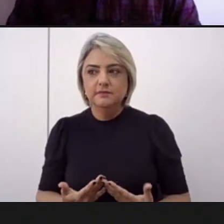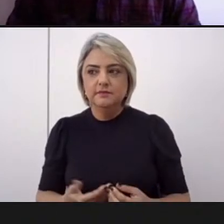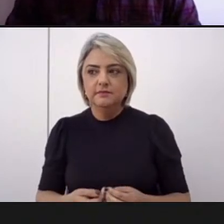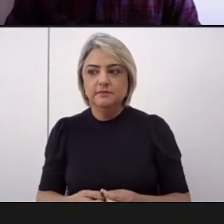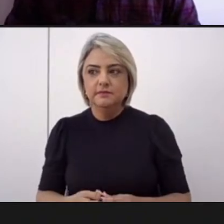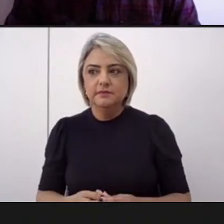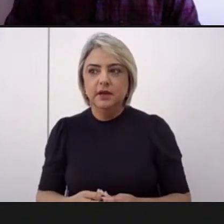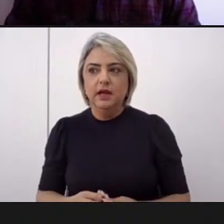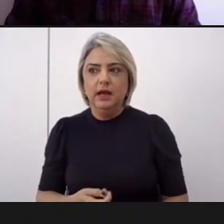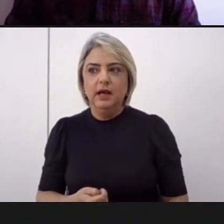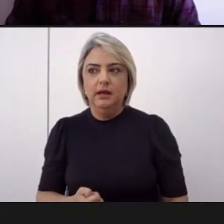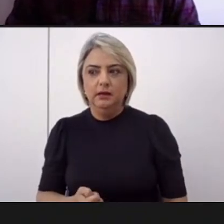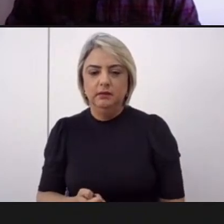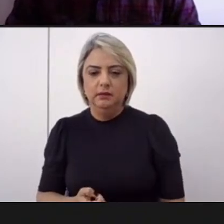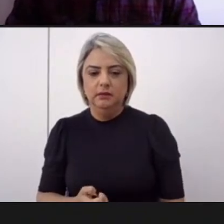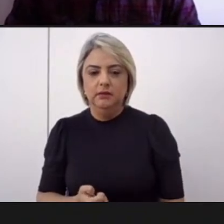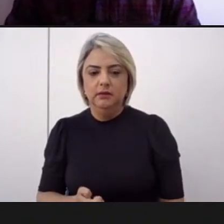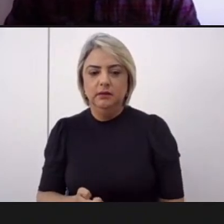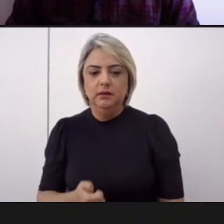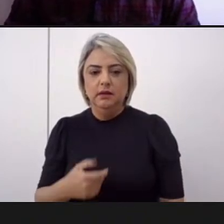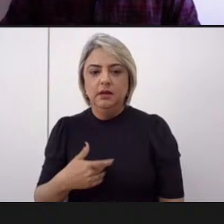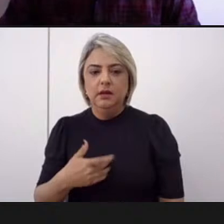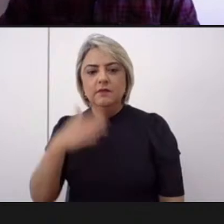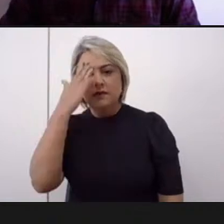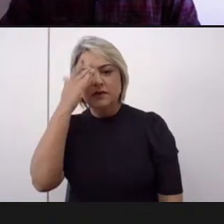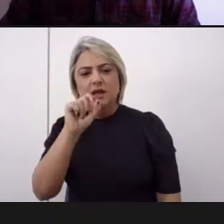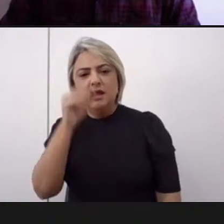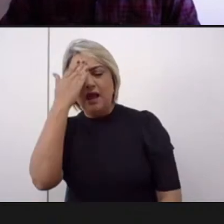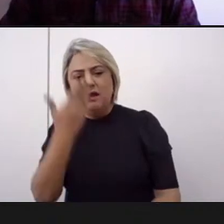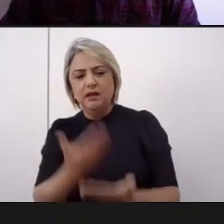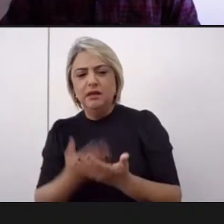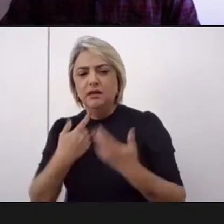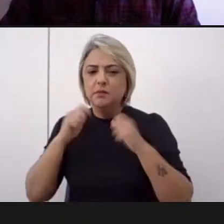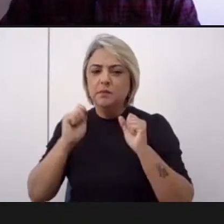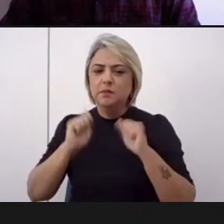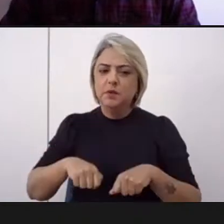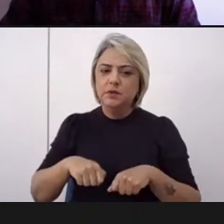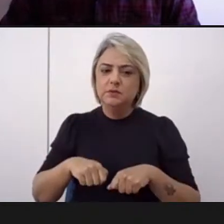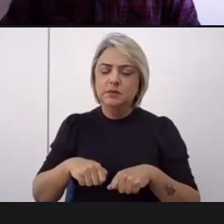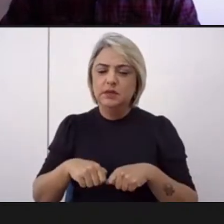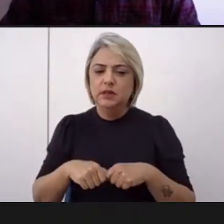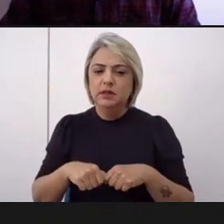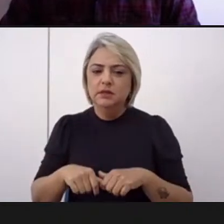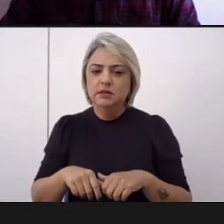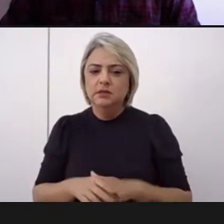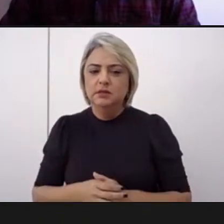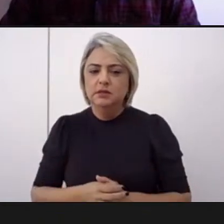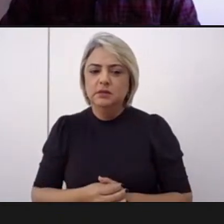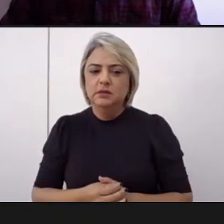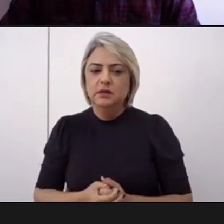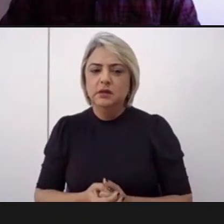do you believe that there is a change of the forum used by movement to question public policies?